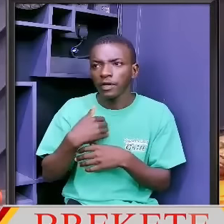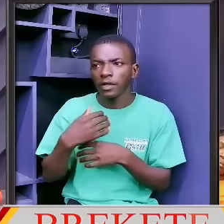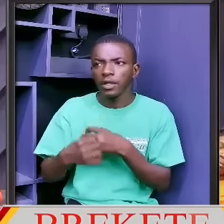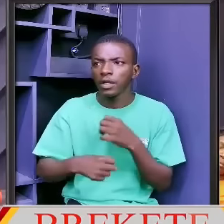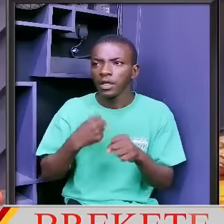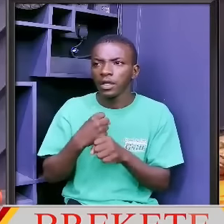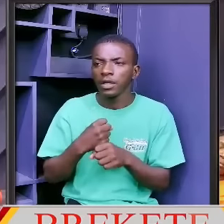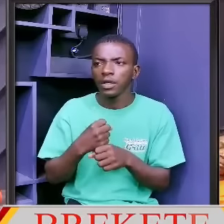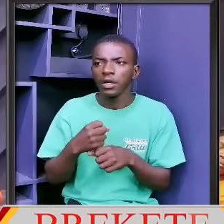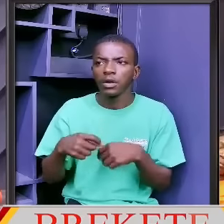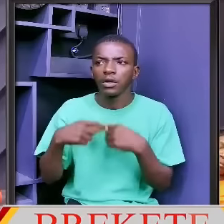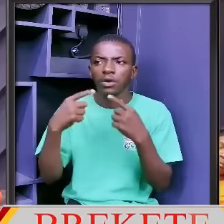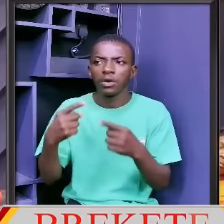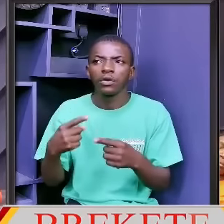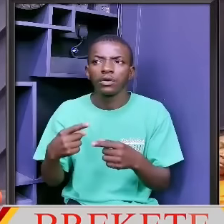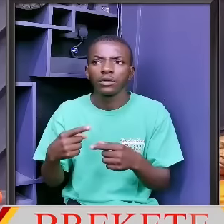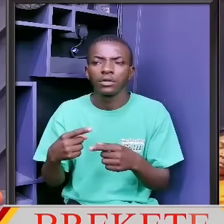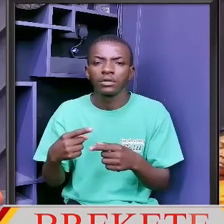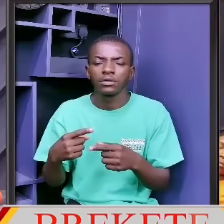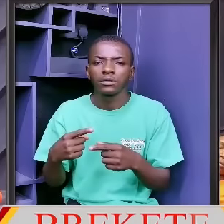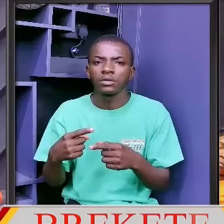year don't go. Now then you go